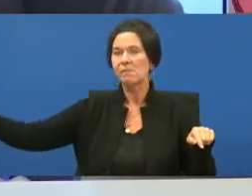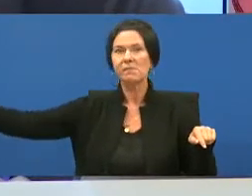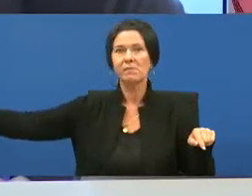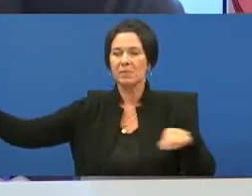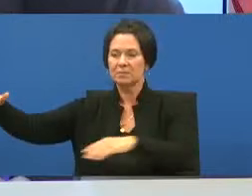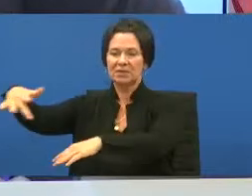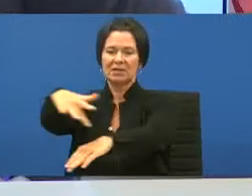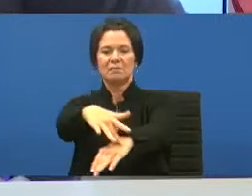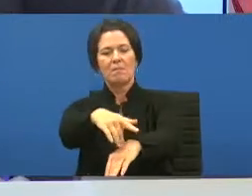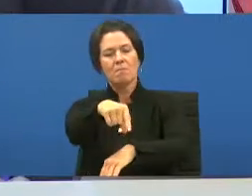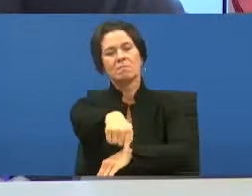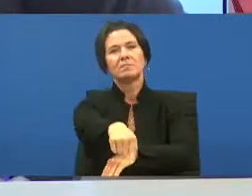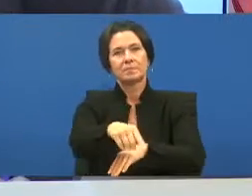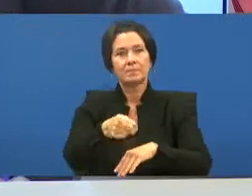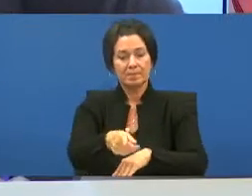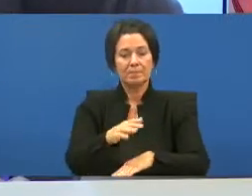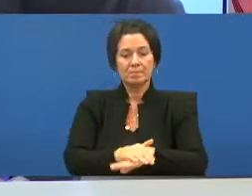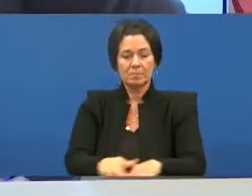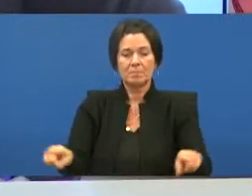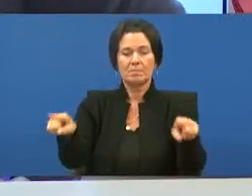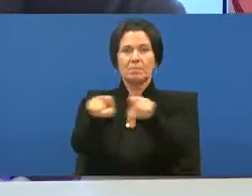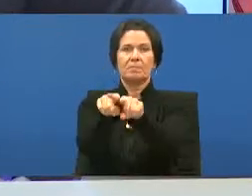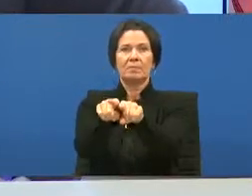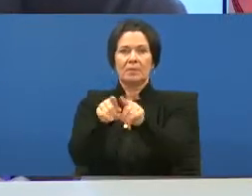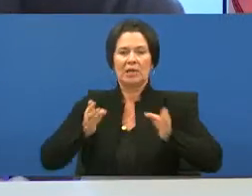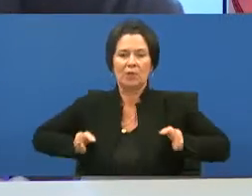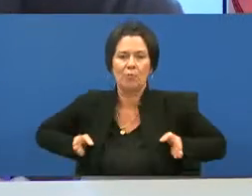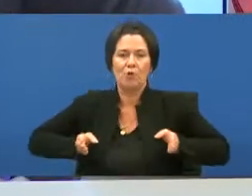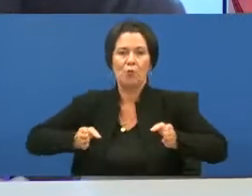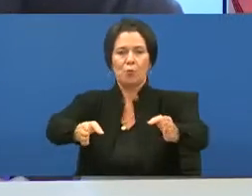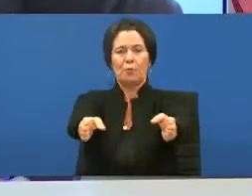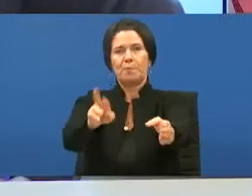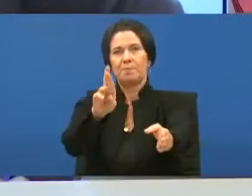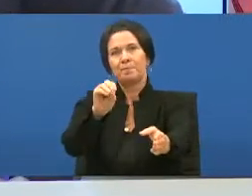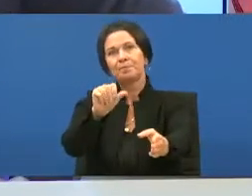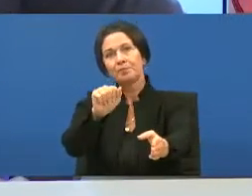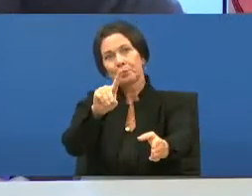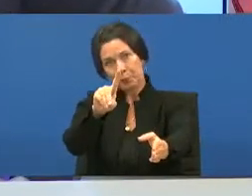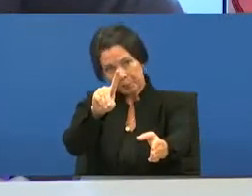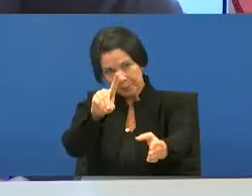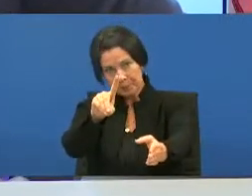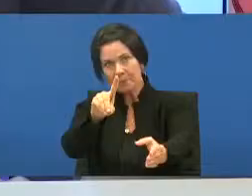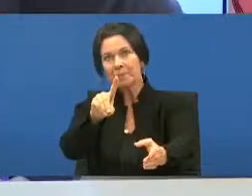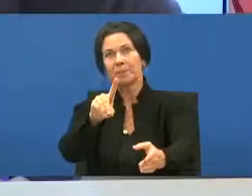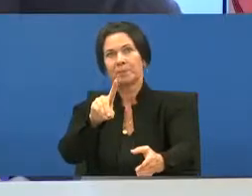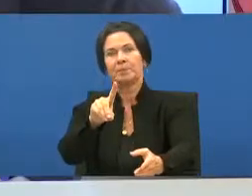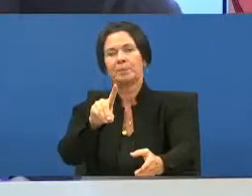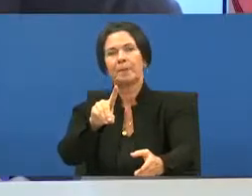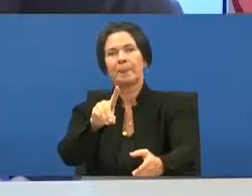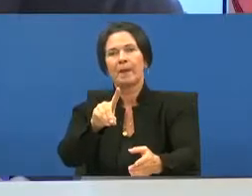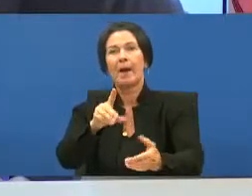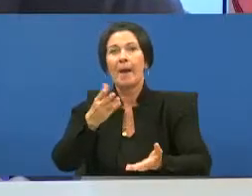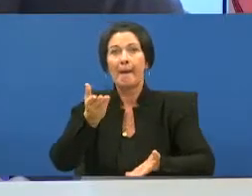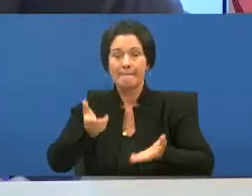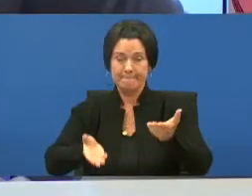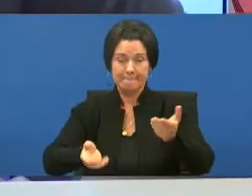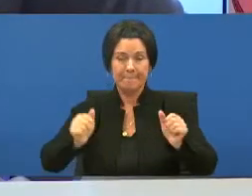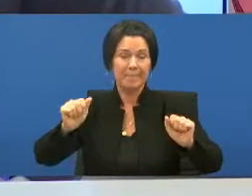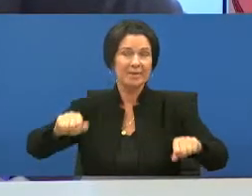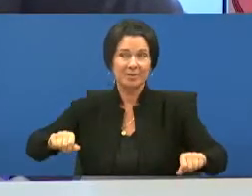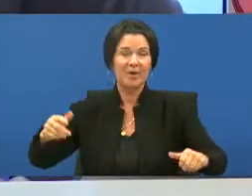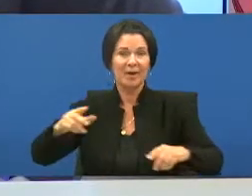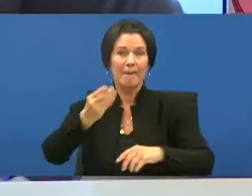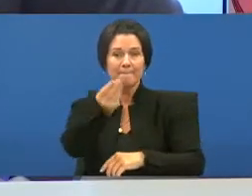are on the same road that the main entrance, or potentially multiple main entrances